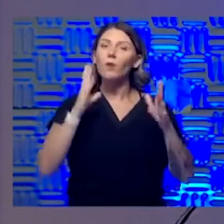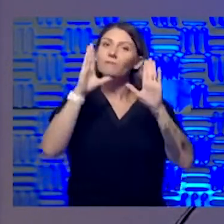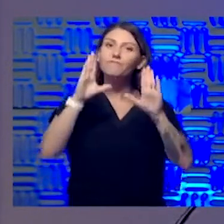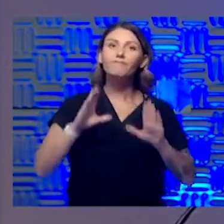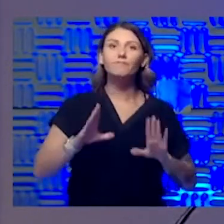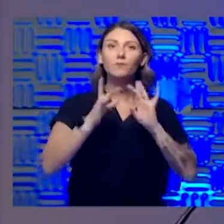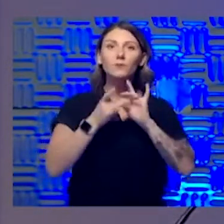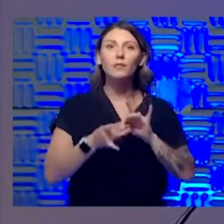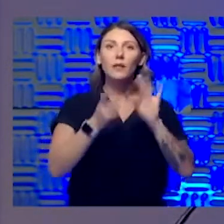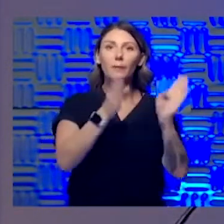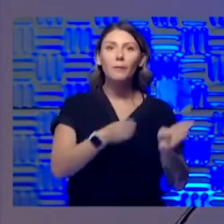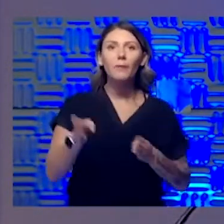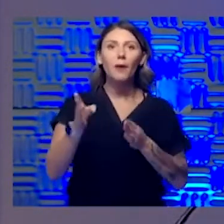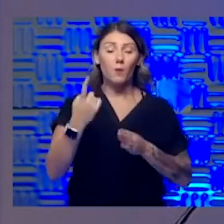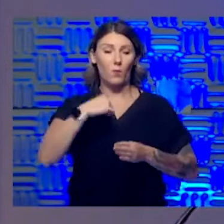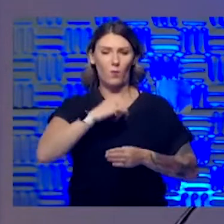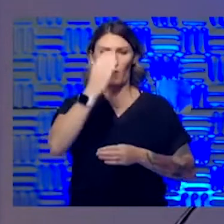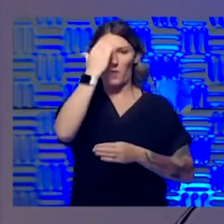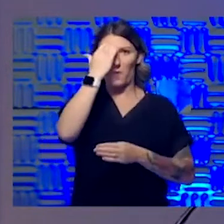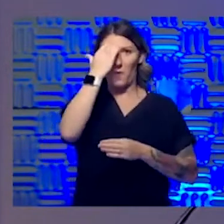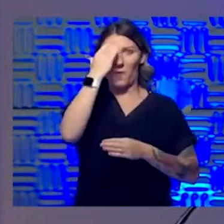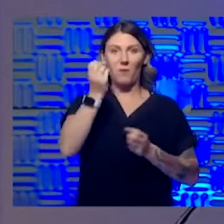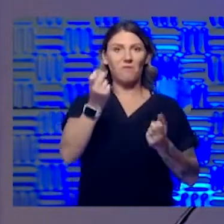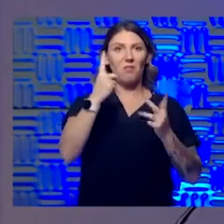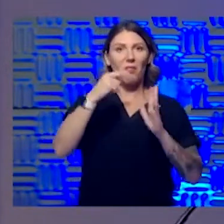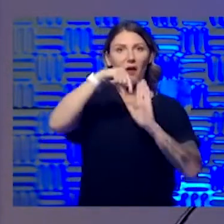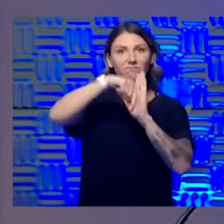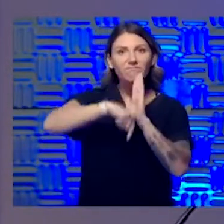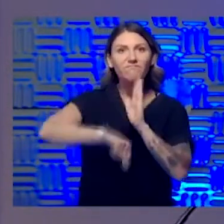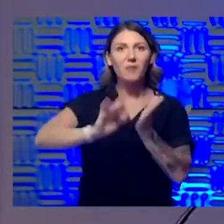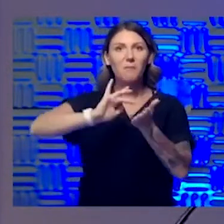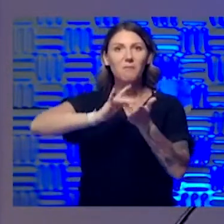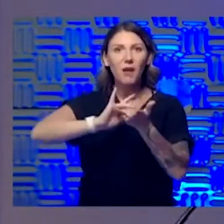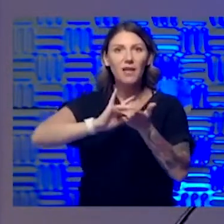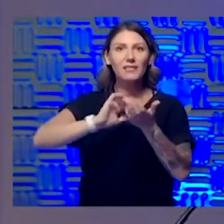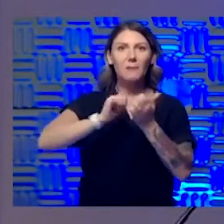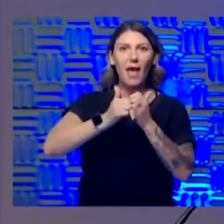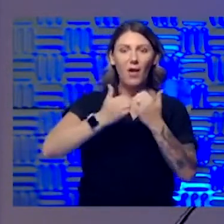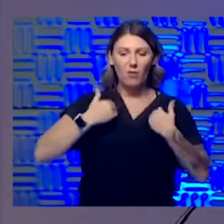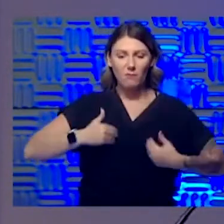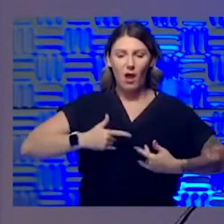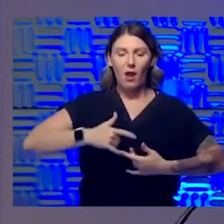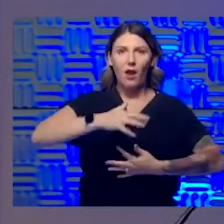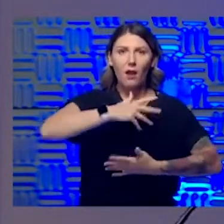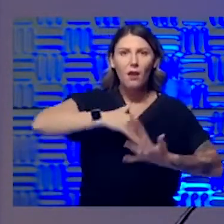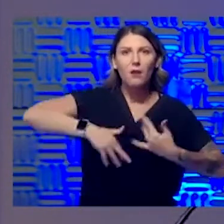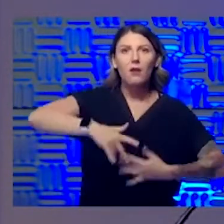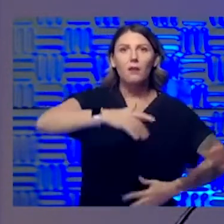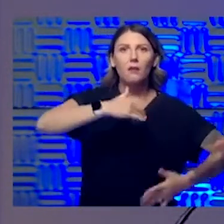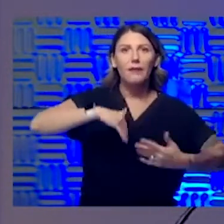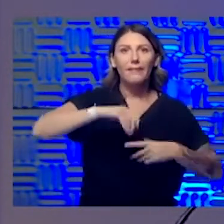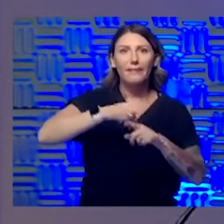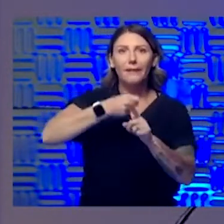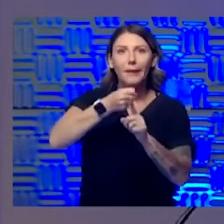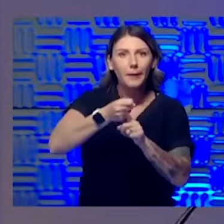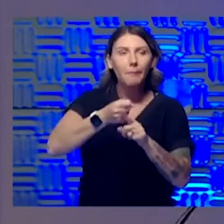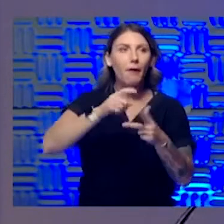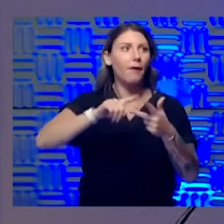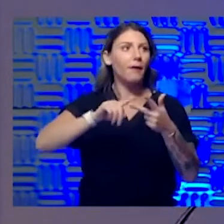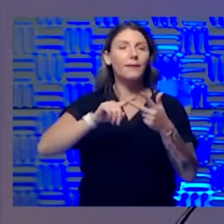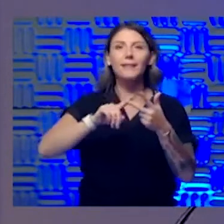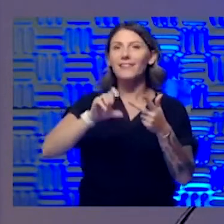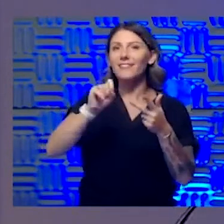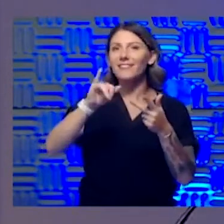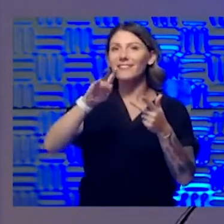know a lot about that drug in terms of how it's metabolized, the impact that it has, the side effects, and the